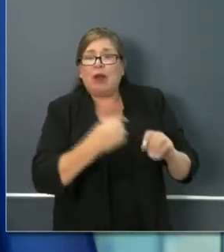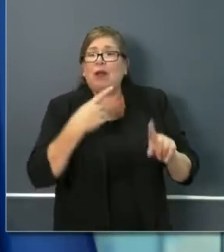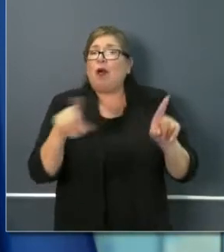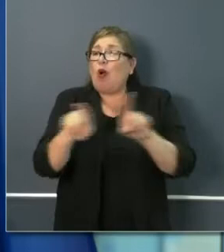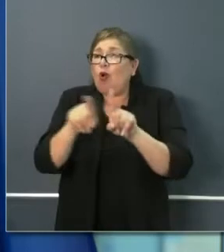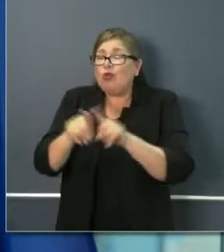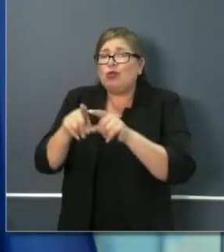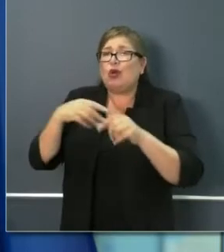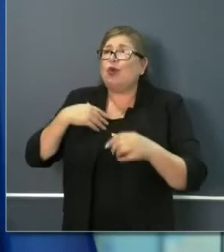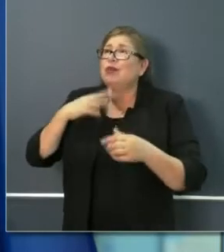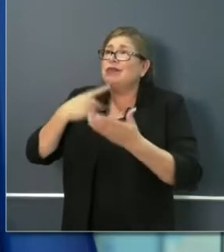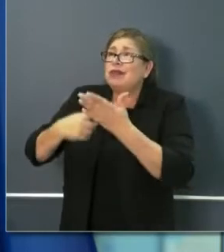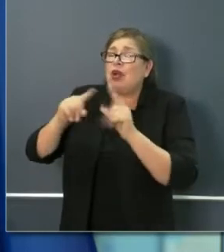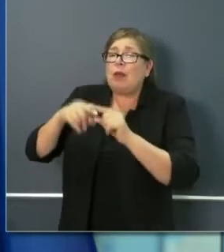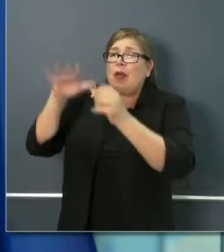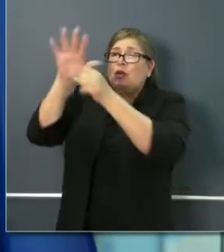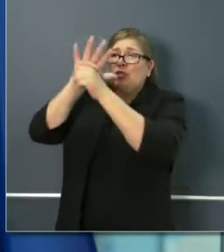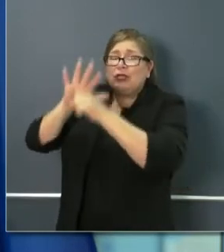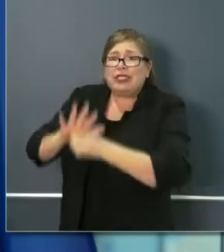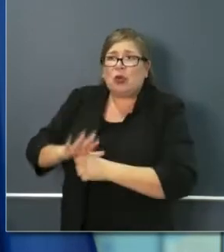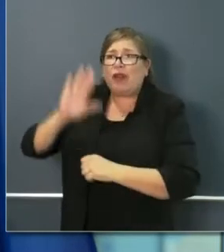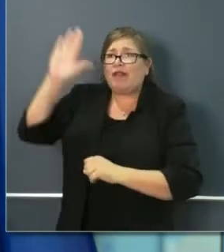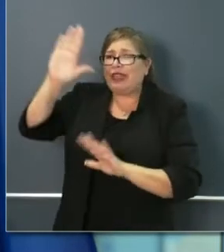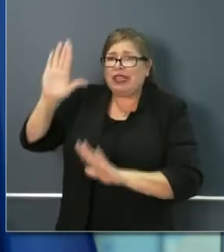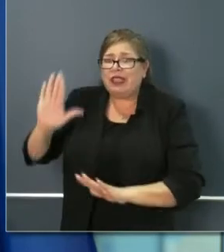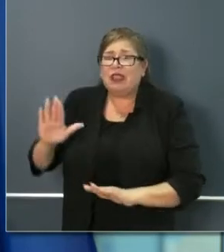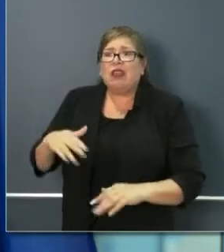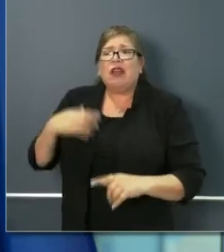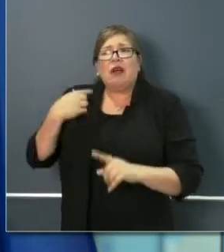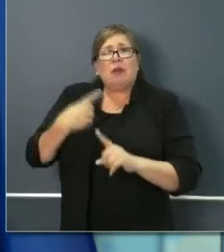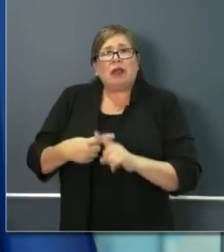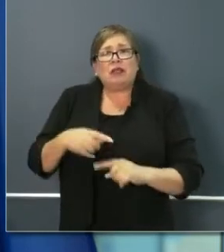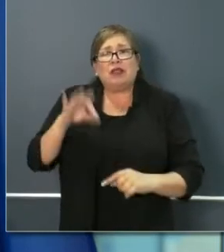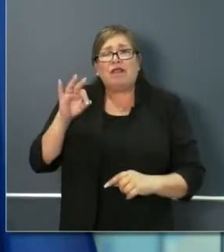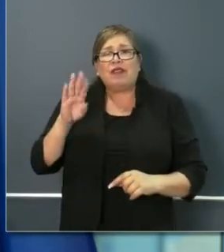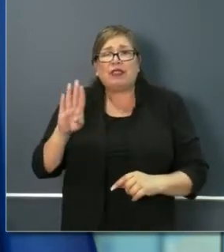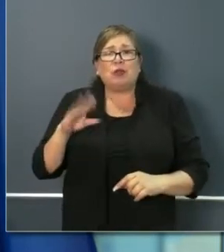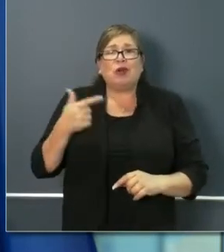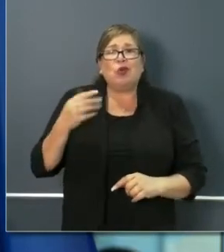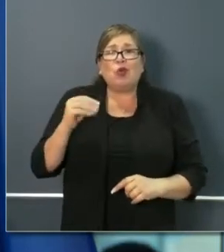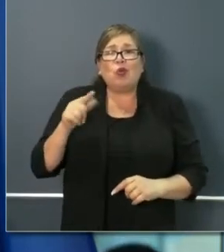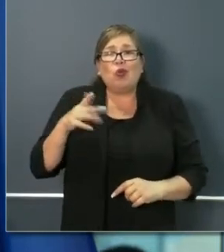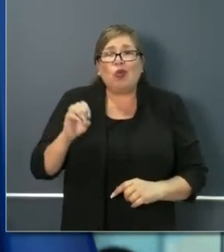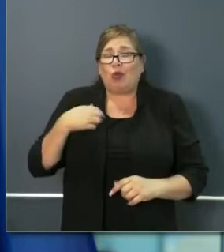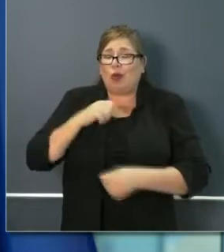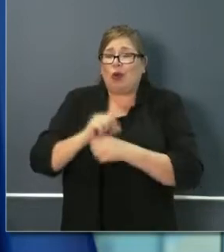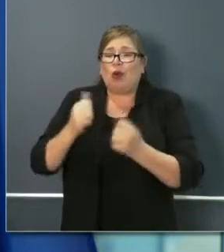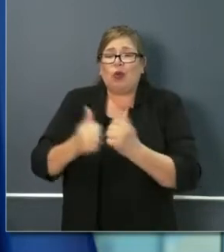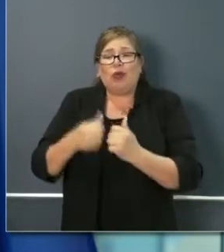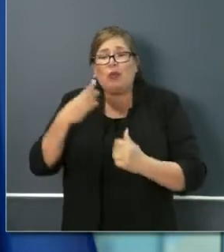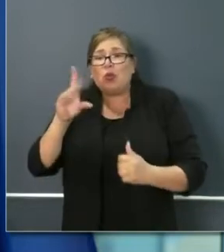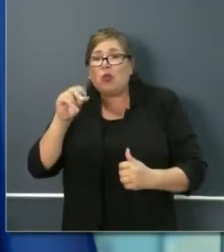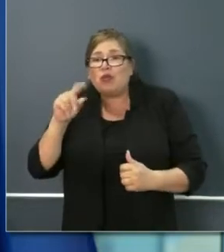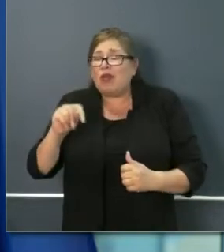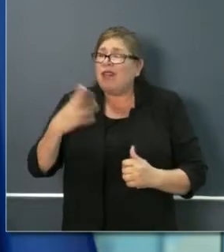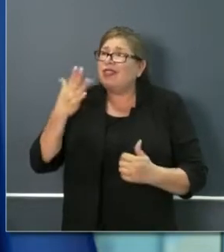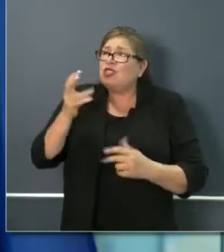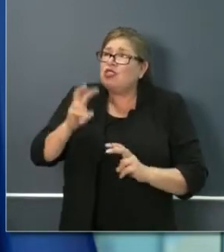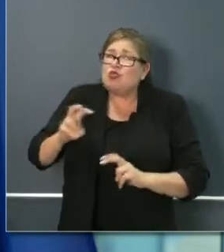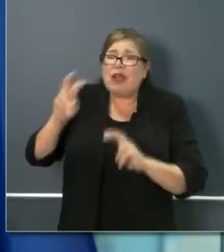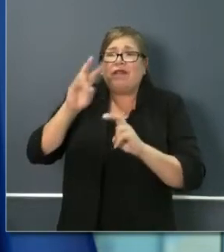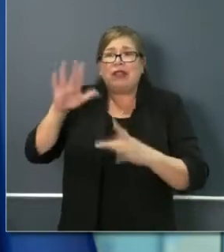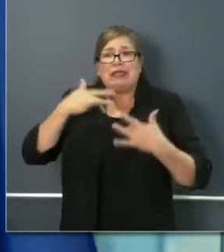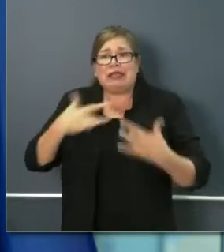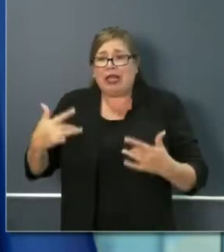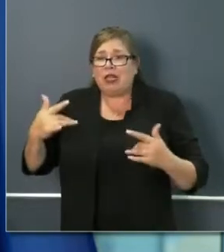available from companies like Facebook and Google and others, working with Esri, working with Blue Dot, and looking at travel